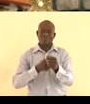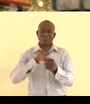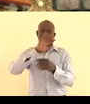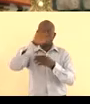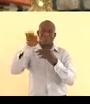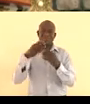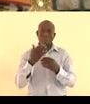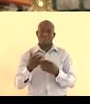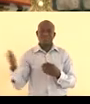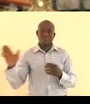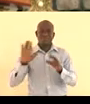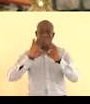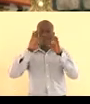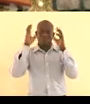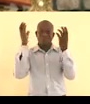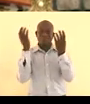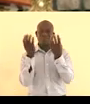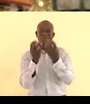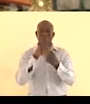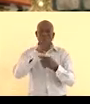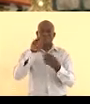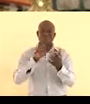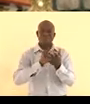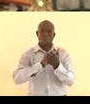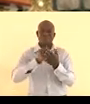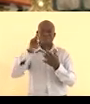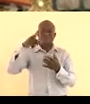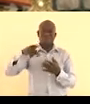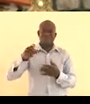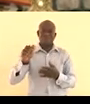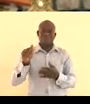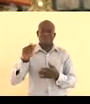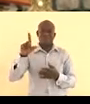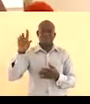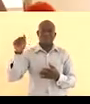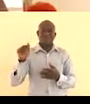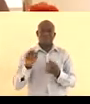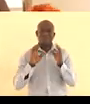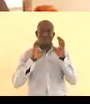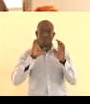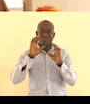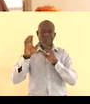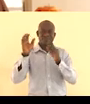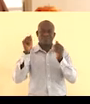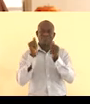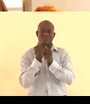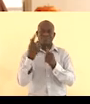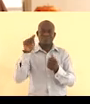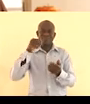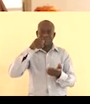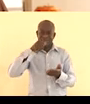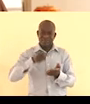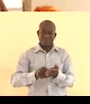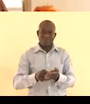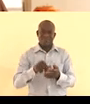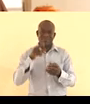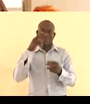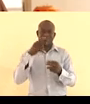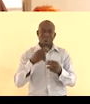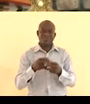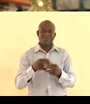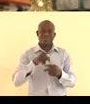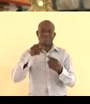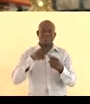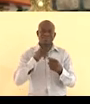St. Paul goes to evangelize a place and he communicates with them by mail, by letters. And